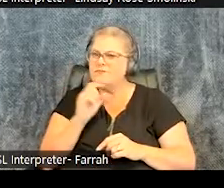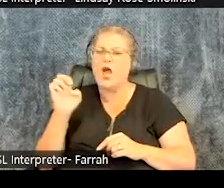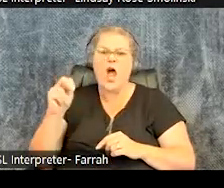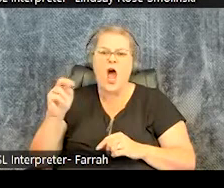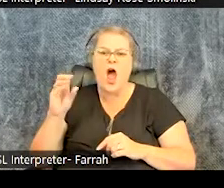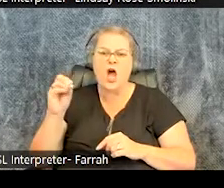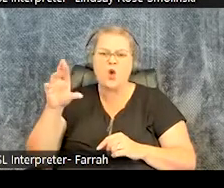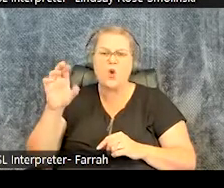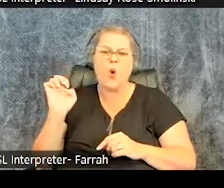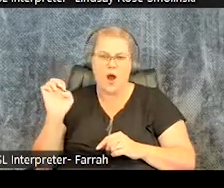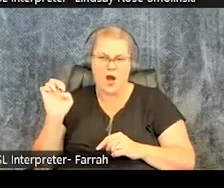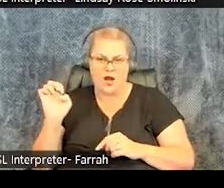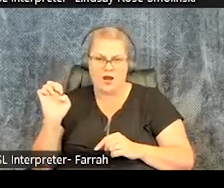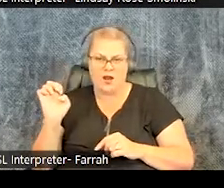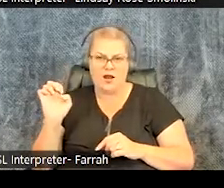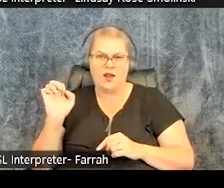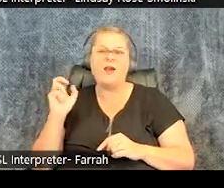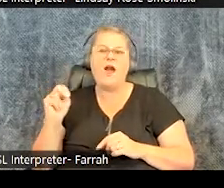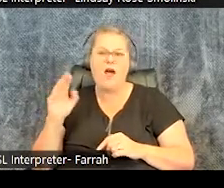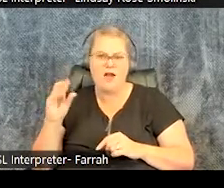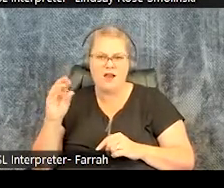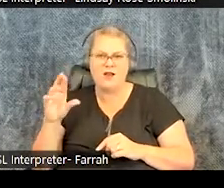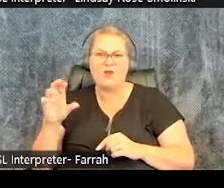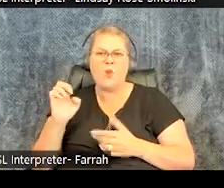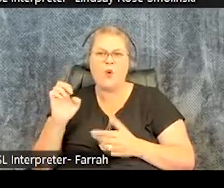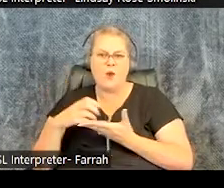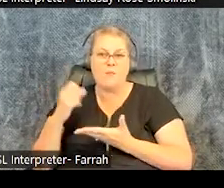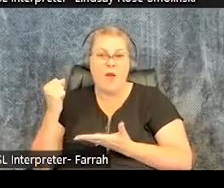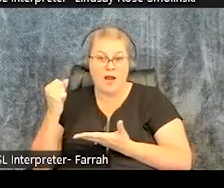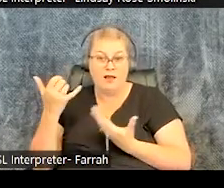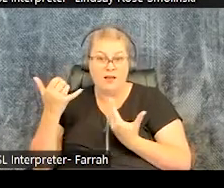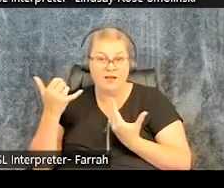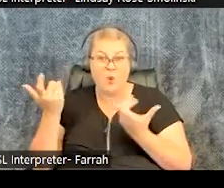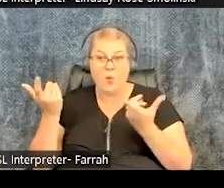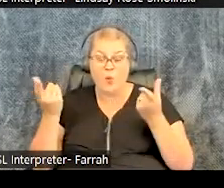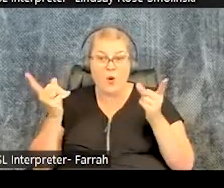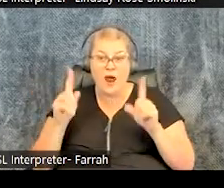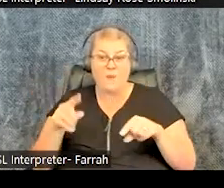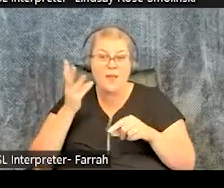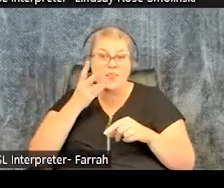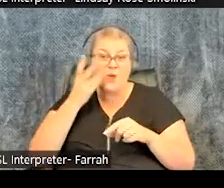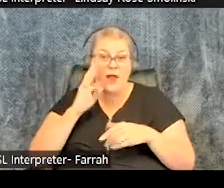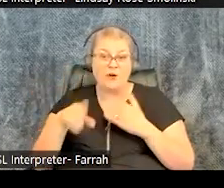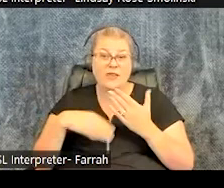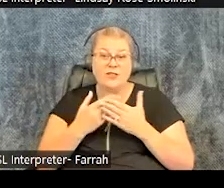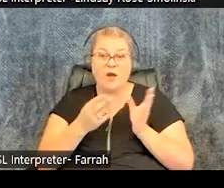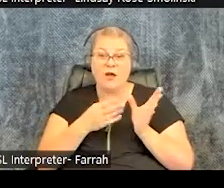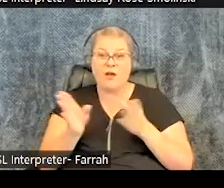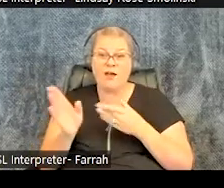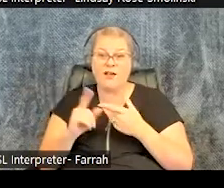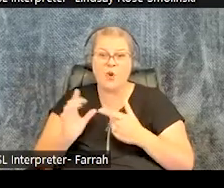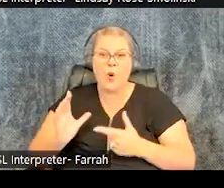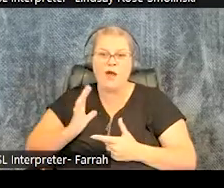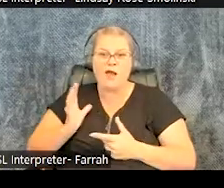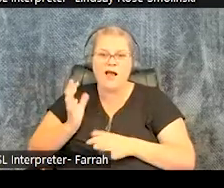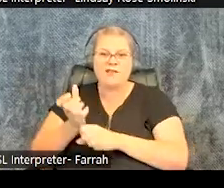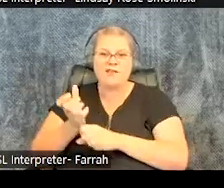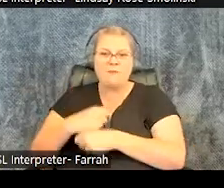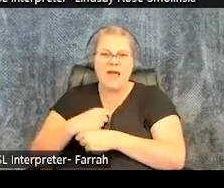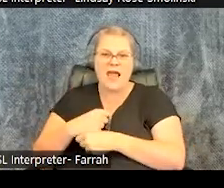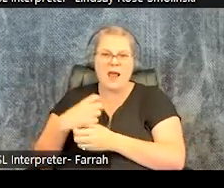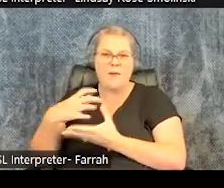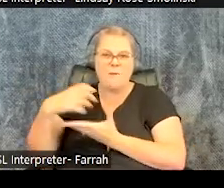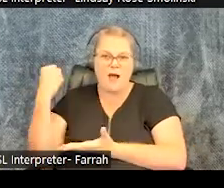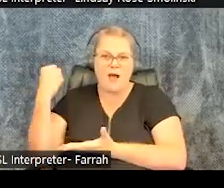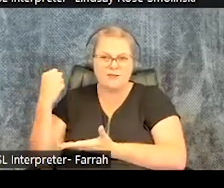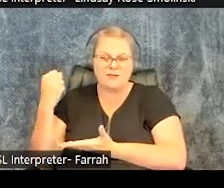Encore bottle? See, what happened was the wineries all went to custom-made bottles. They got into all